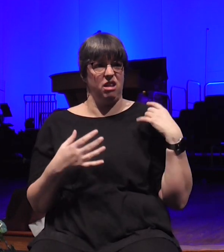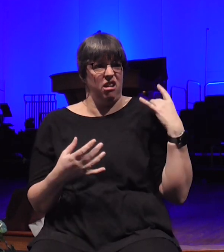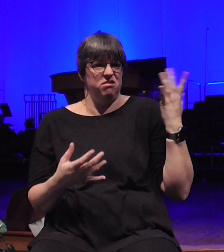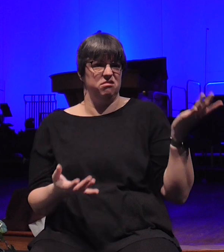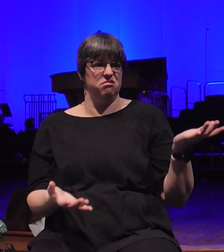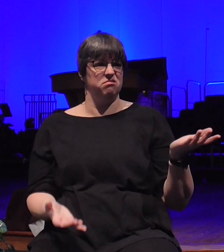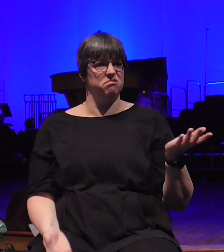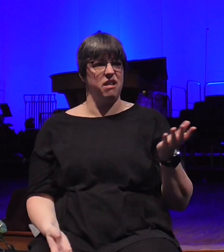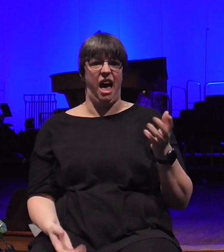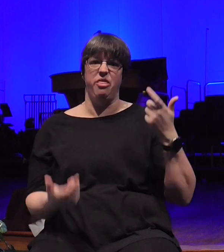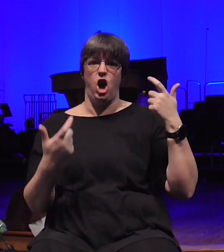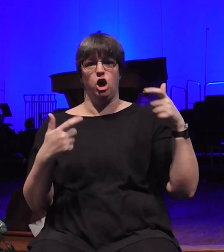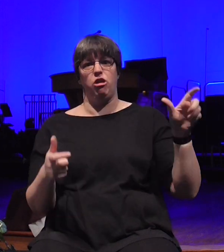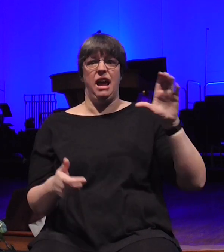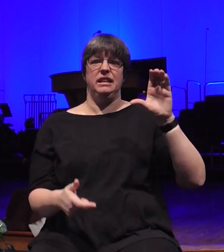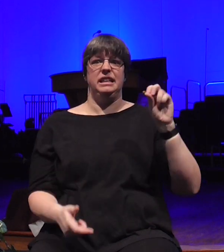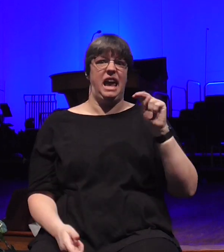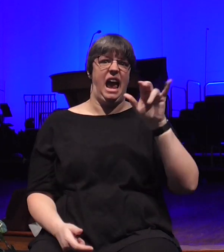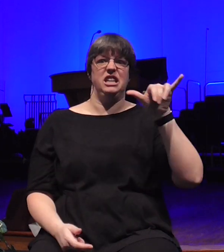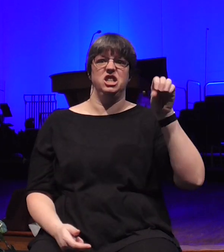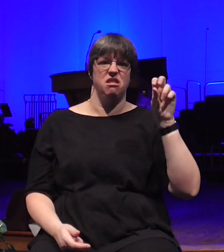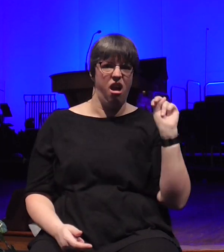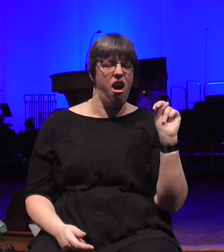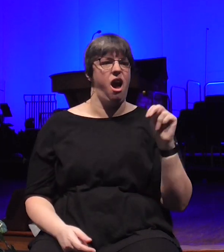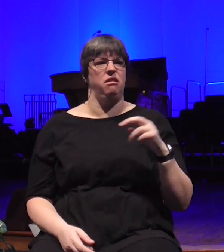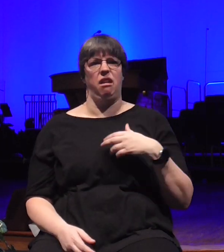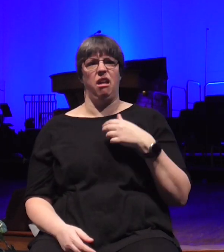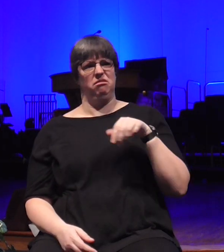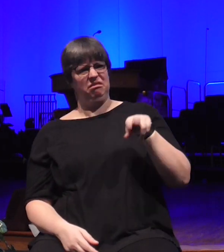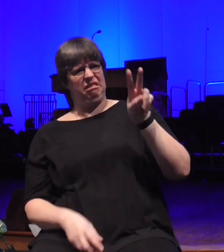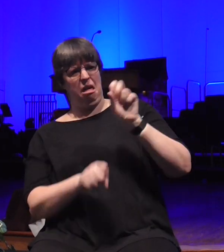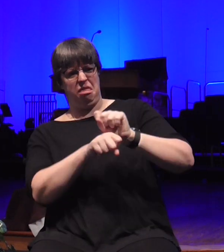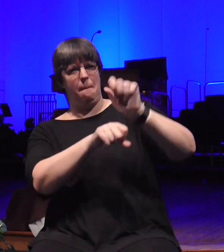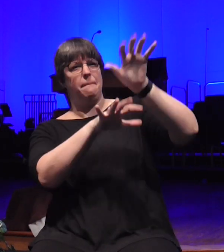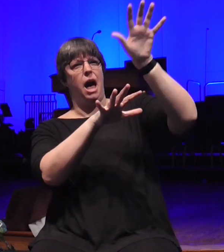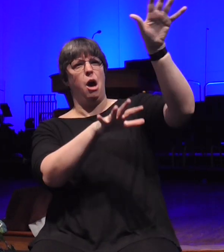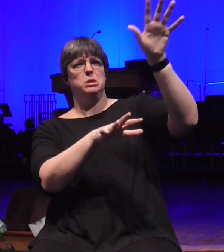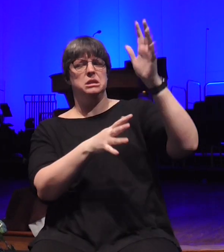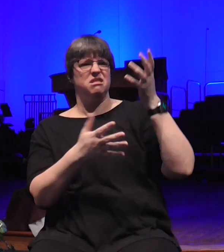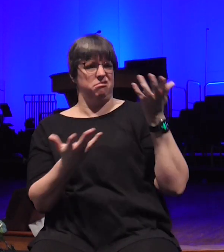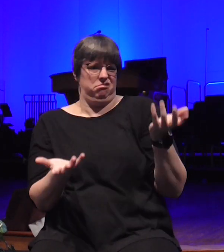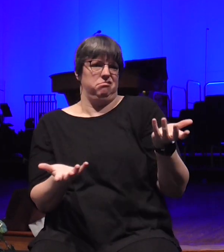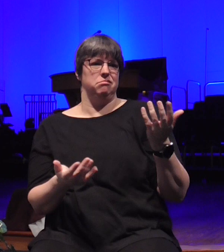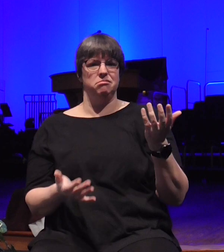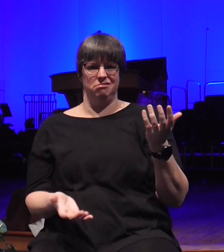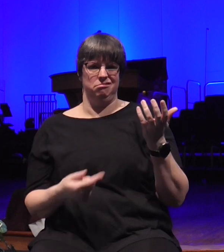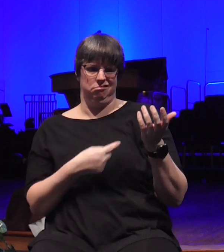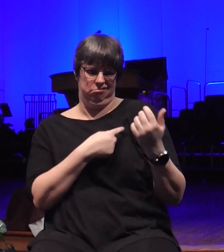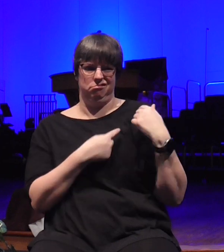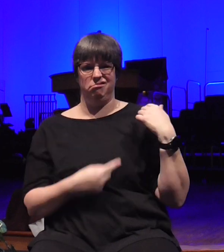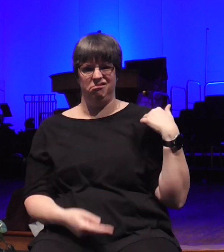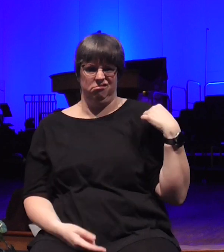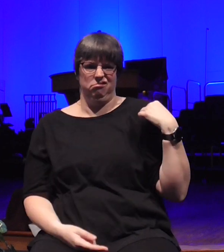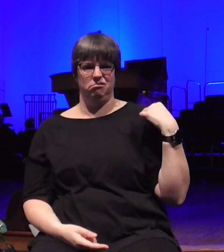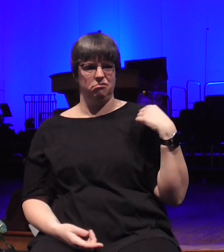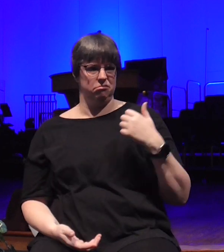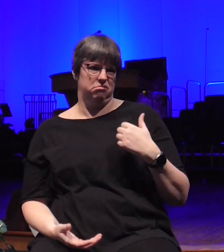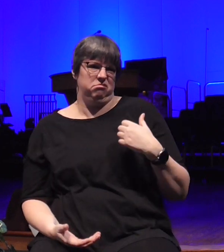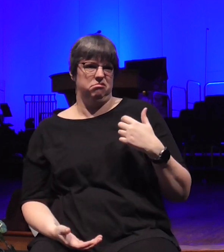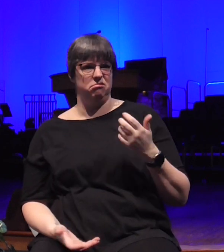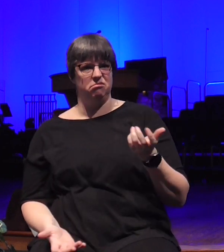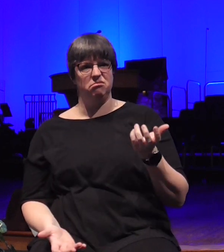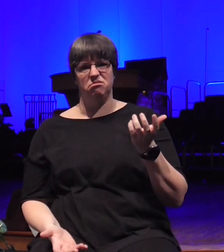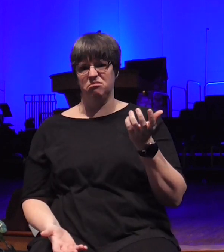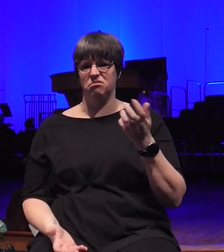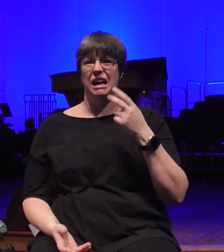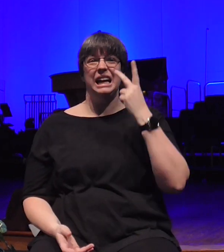at the Grand Canyon. He poo-pooed our beautiful Rocky Mountains. He disliked the